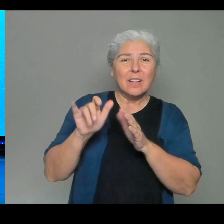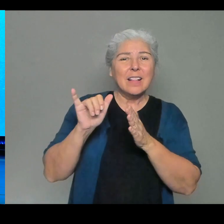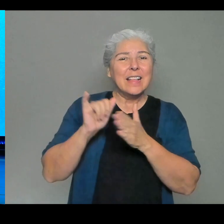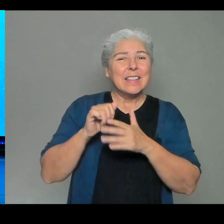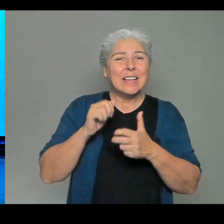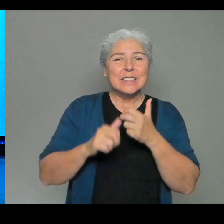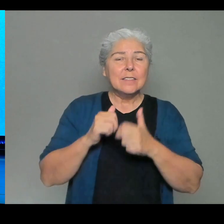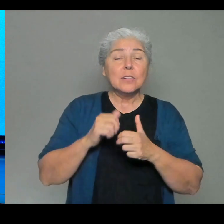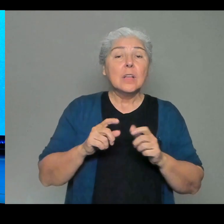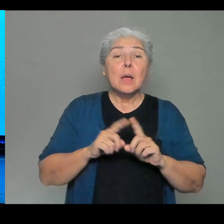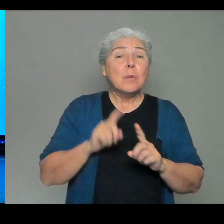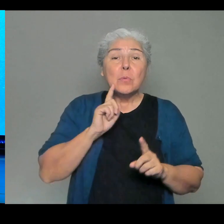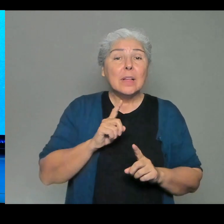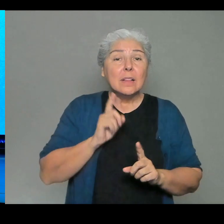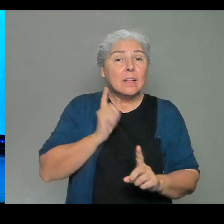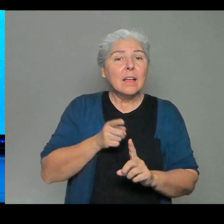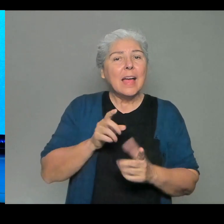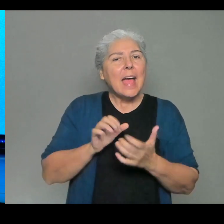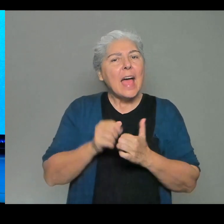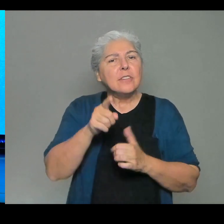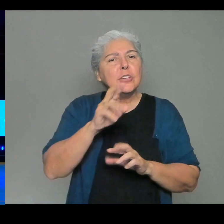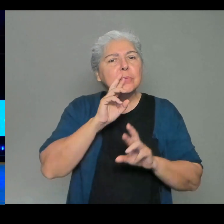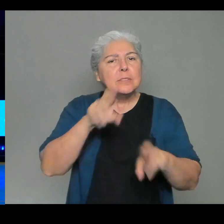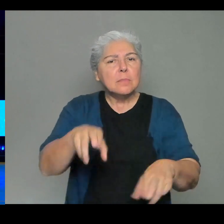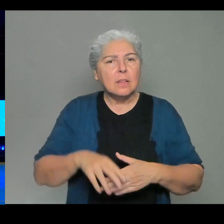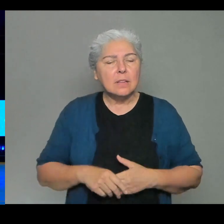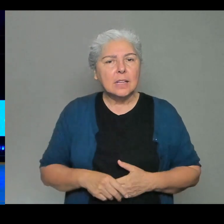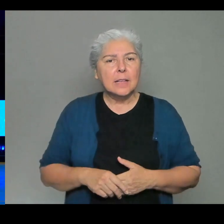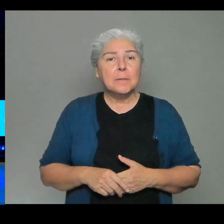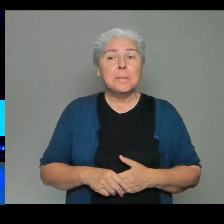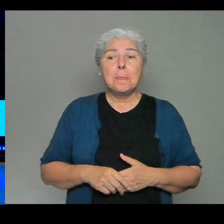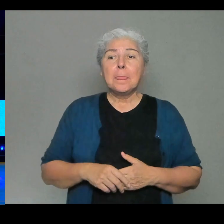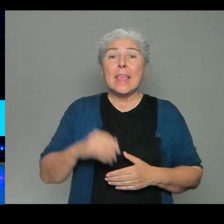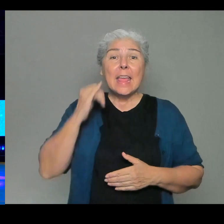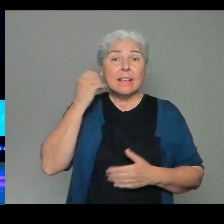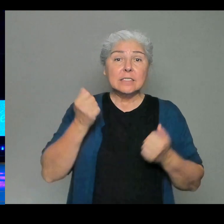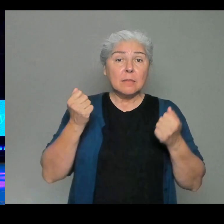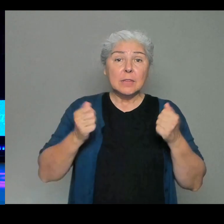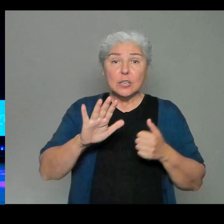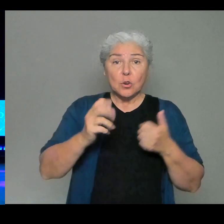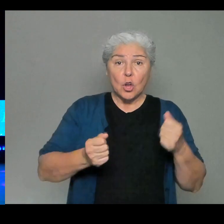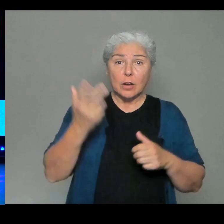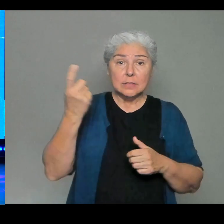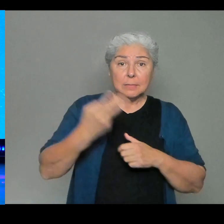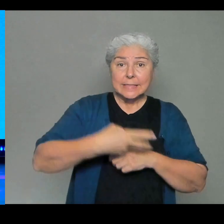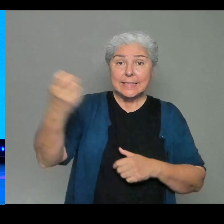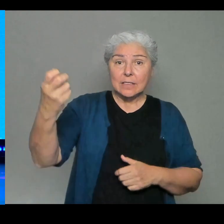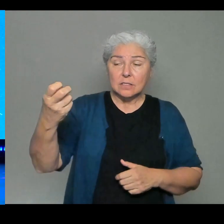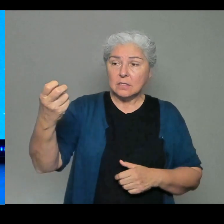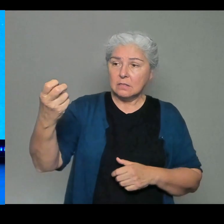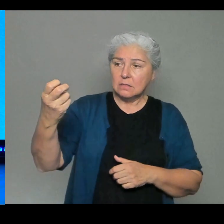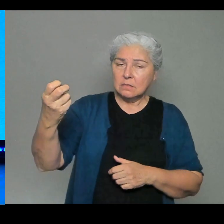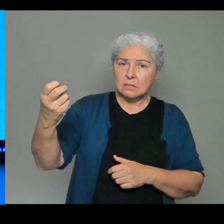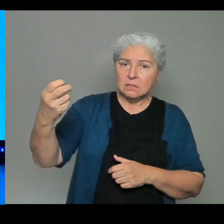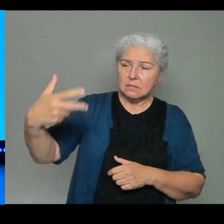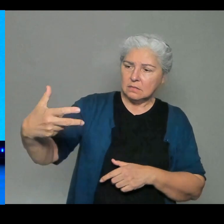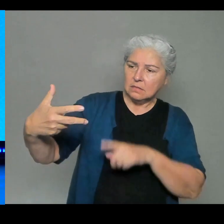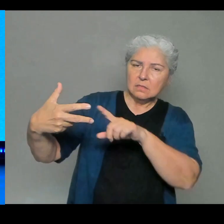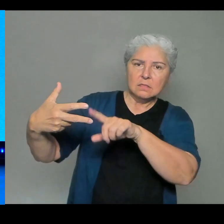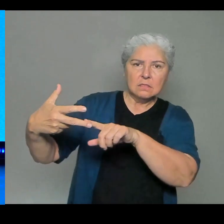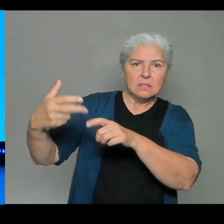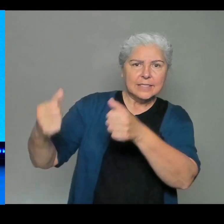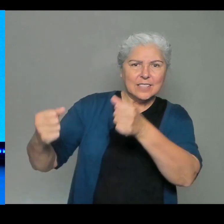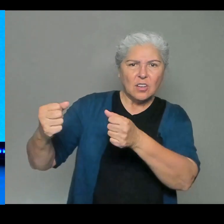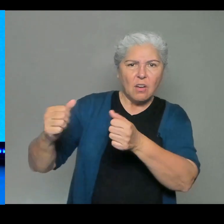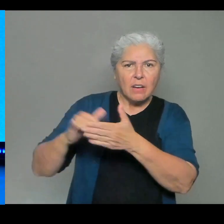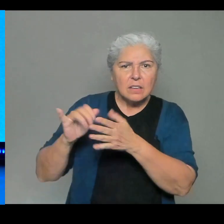the trial. It's how you respond to the trial. And so if you get your car stolen, it's a car. That's